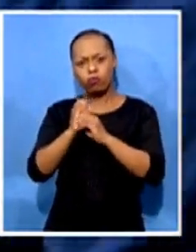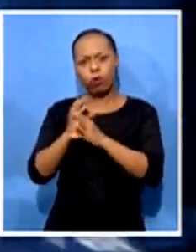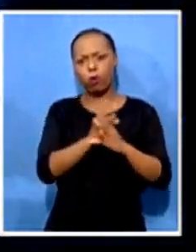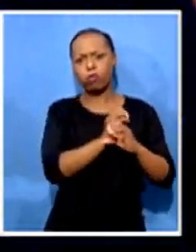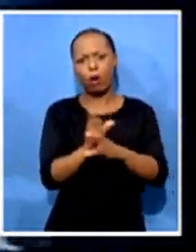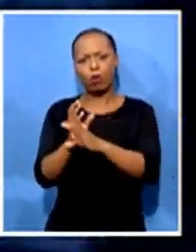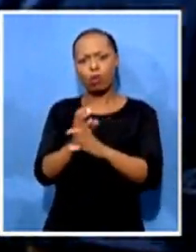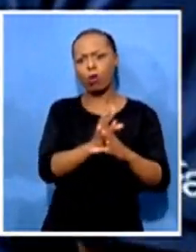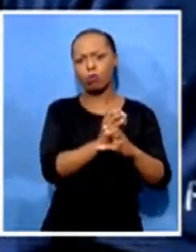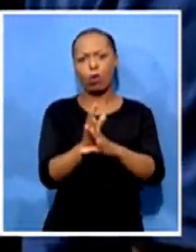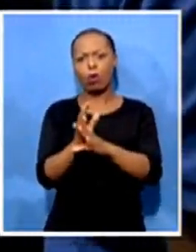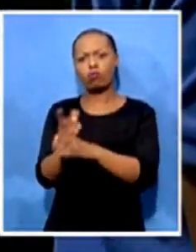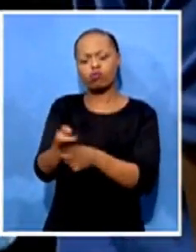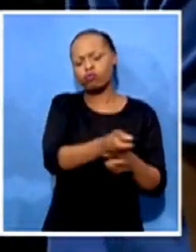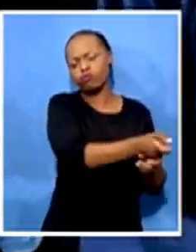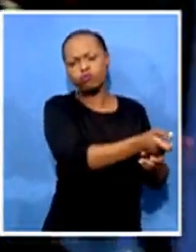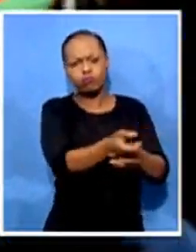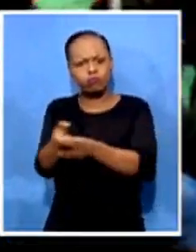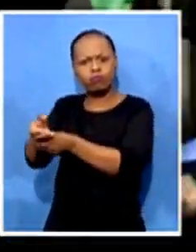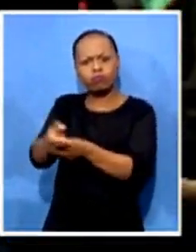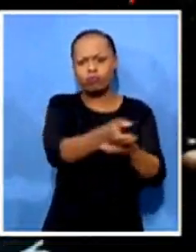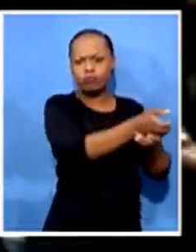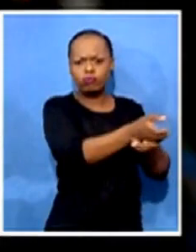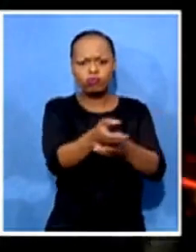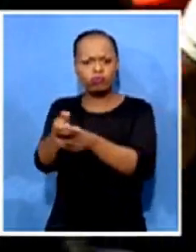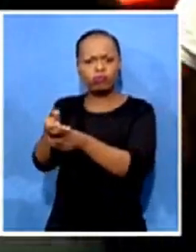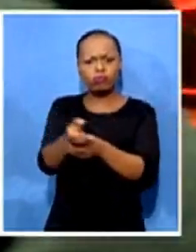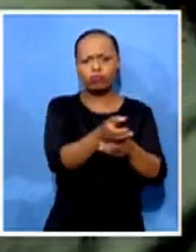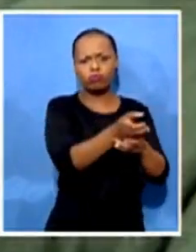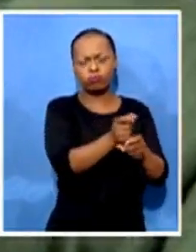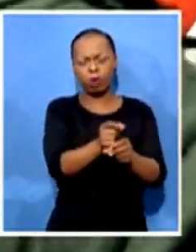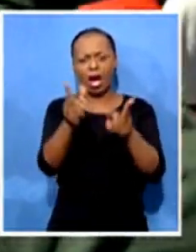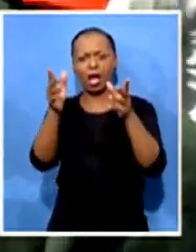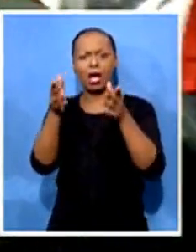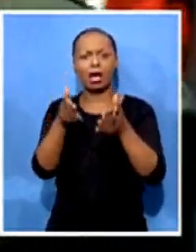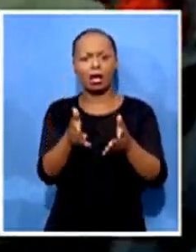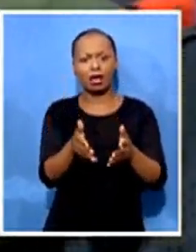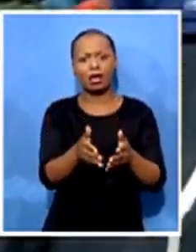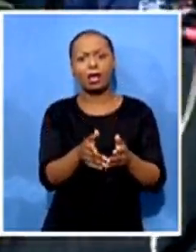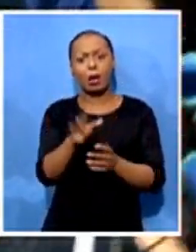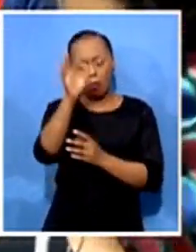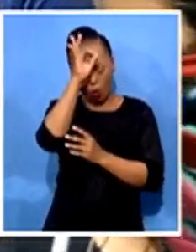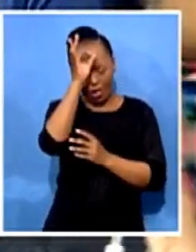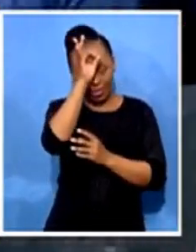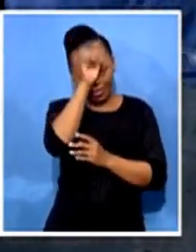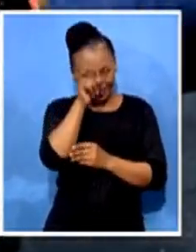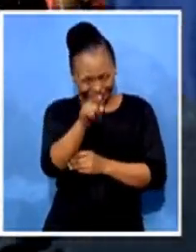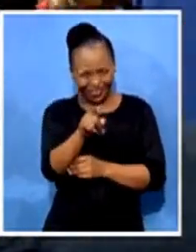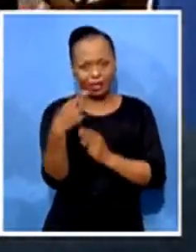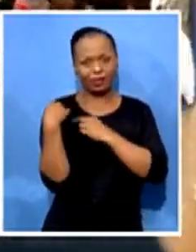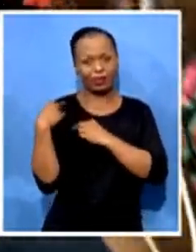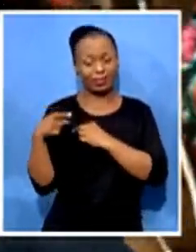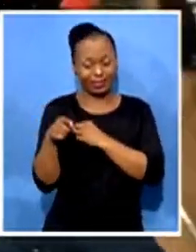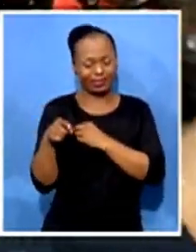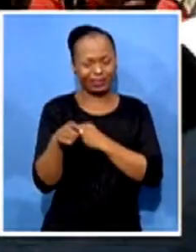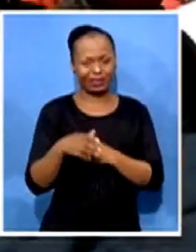the police. And as far as the protesters was concerned, some of the pictures which we saw a short while ago, and I think we've got them